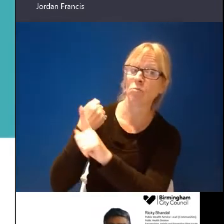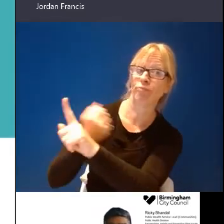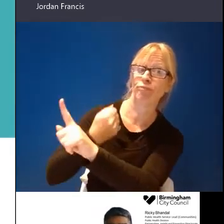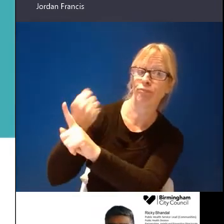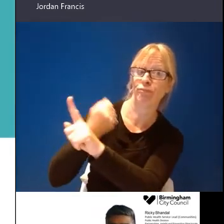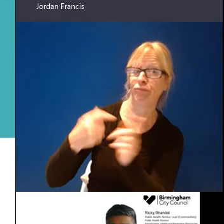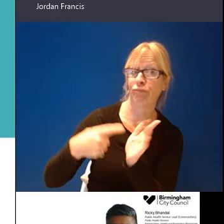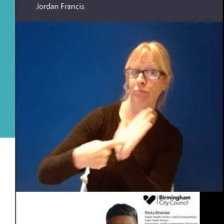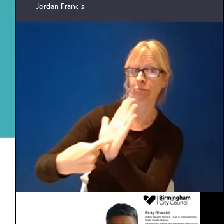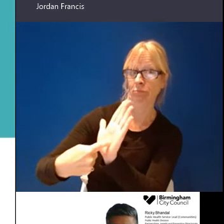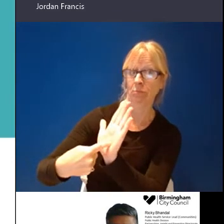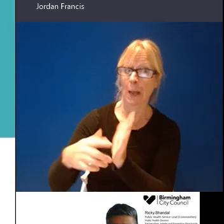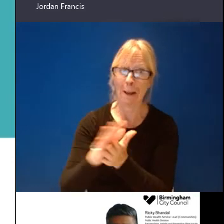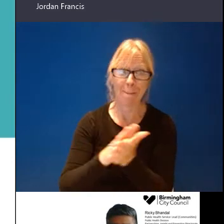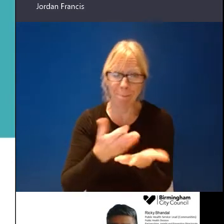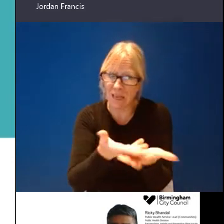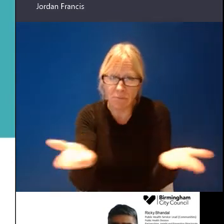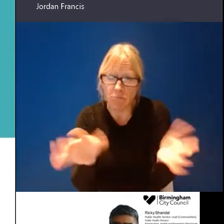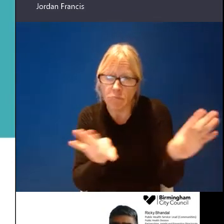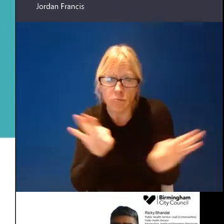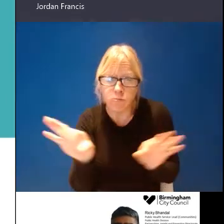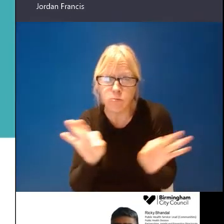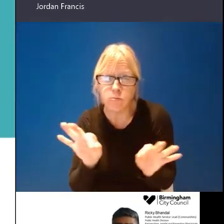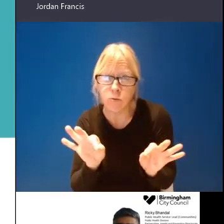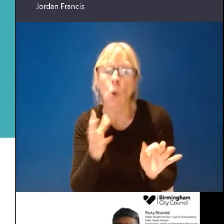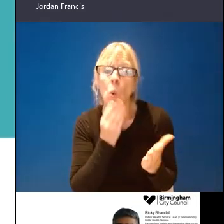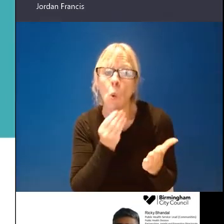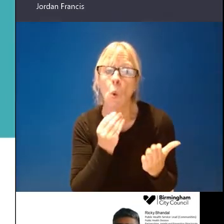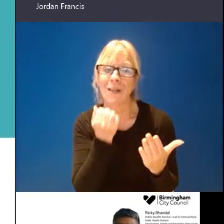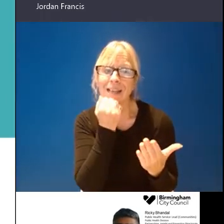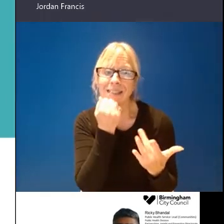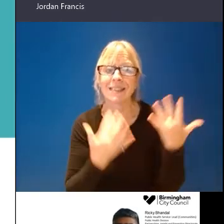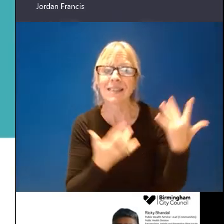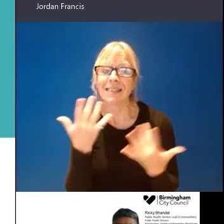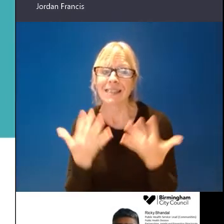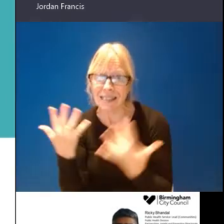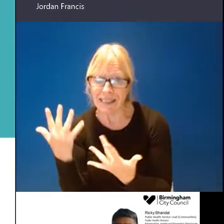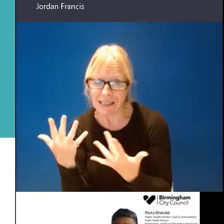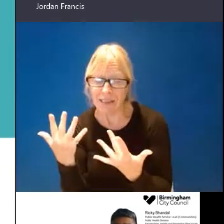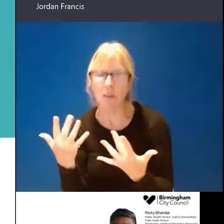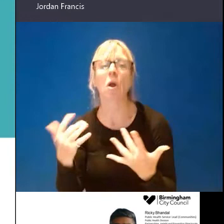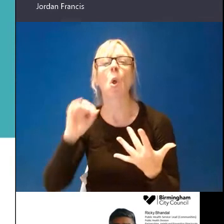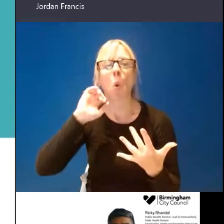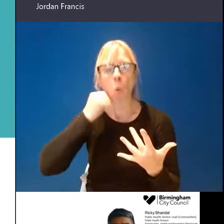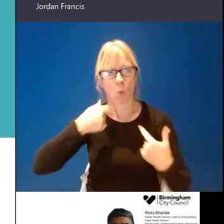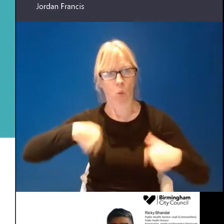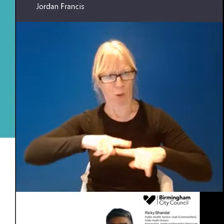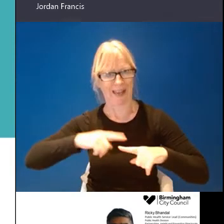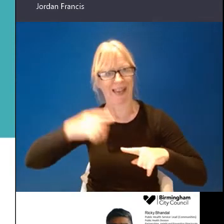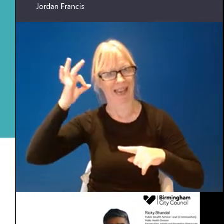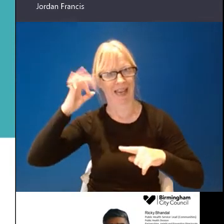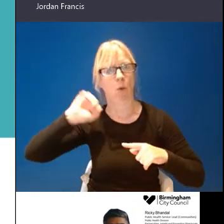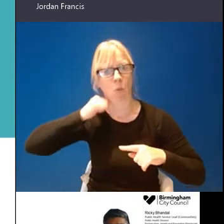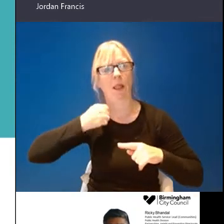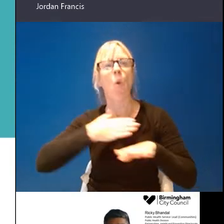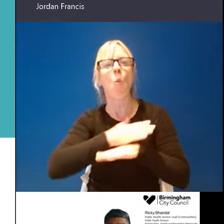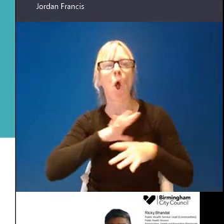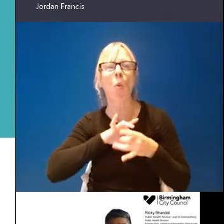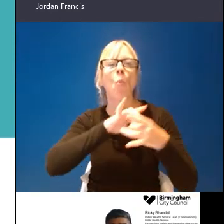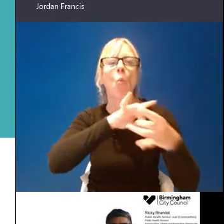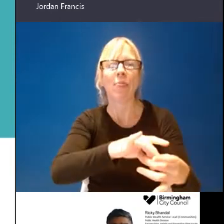of the sea they want to boil first. But we're working with we're going to work with a provider, see what we can do in